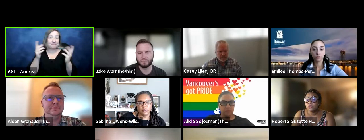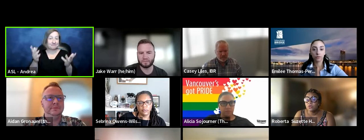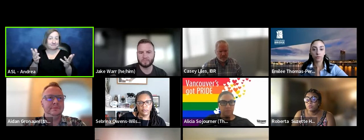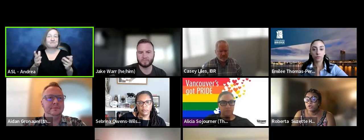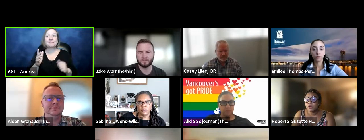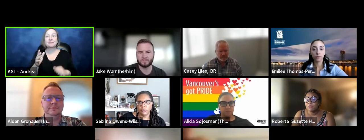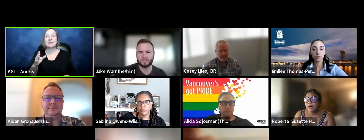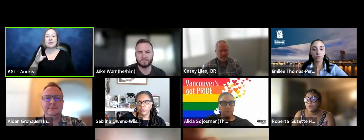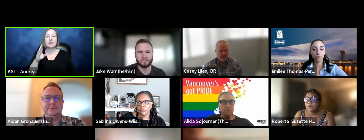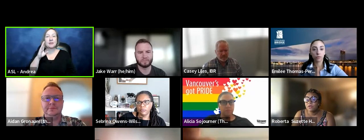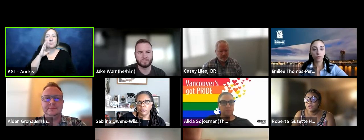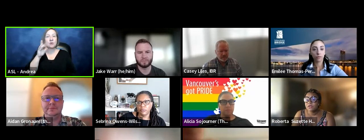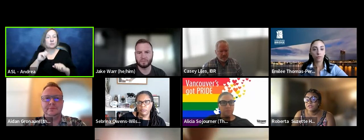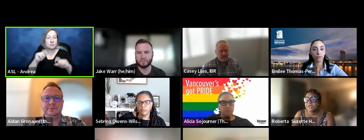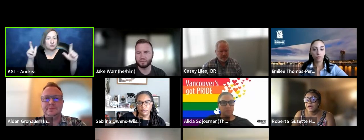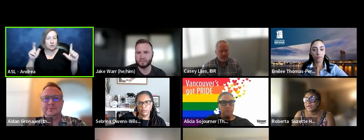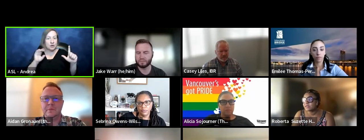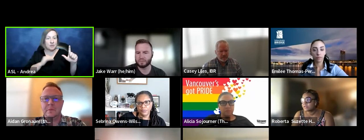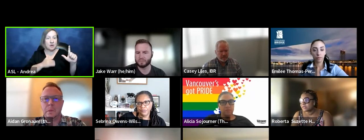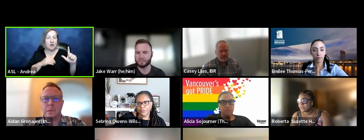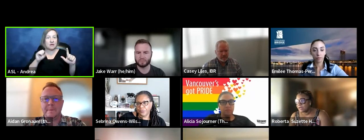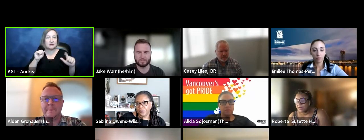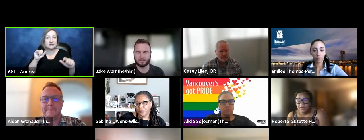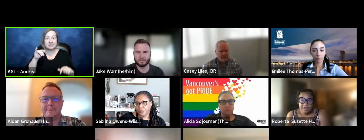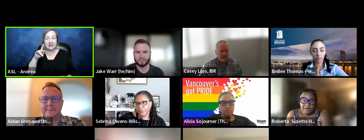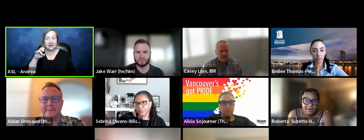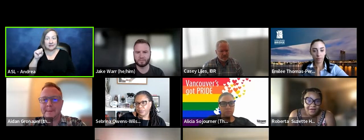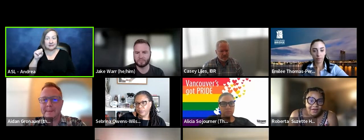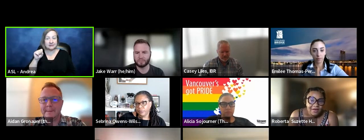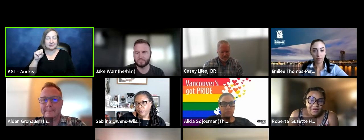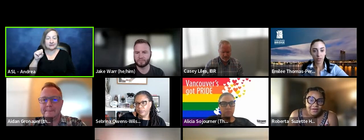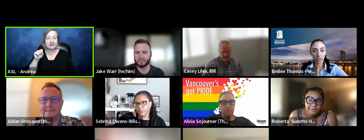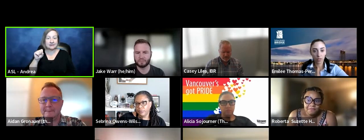Will you put up our slides?